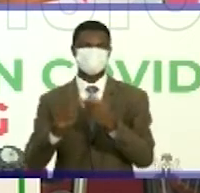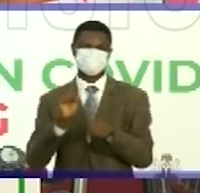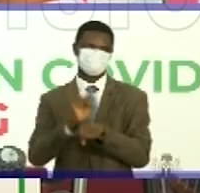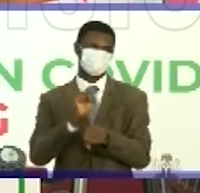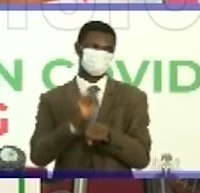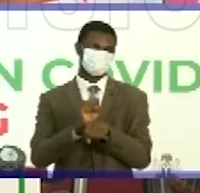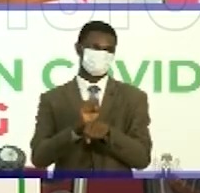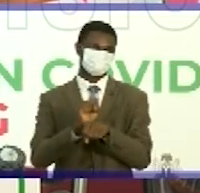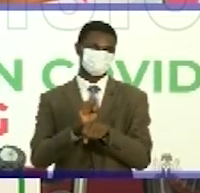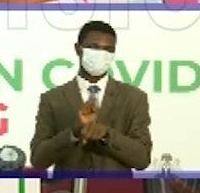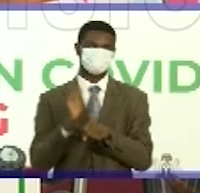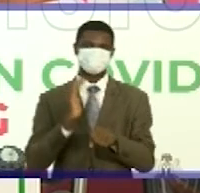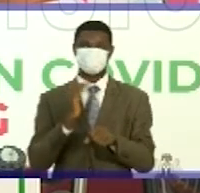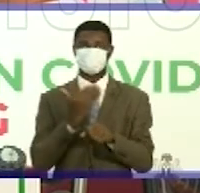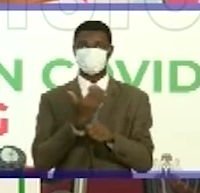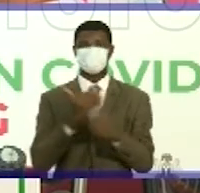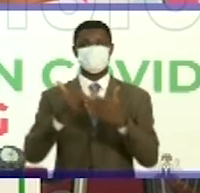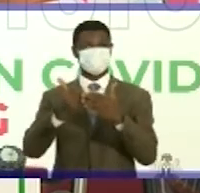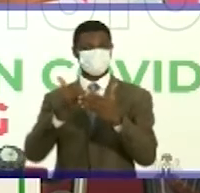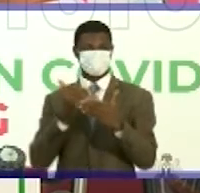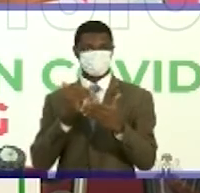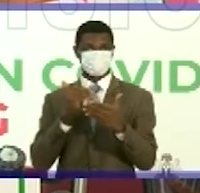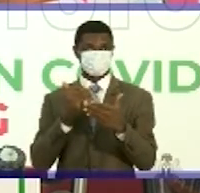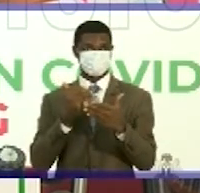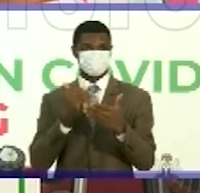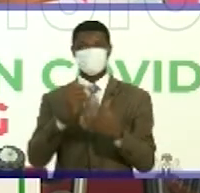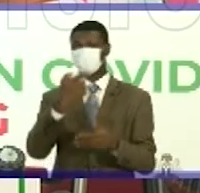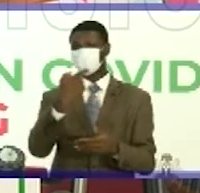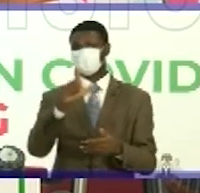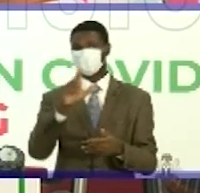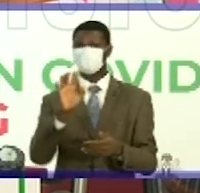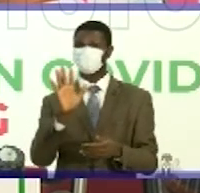Our previous cutoff was grade level 14.